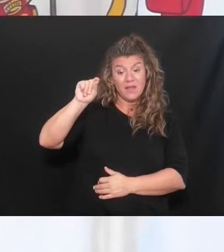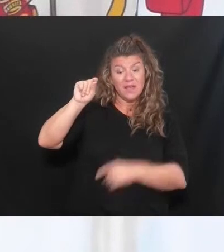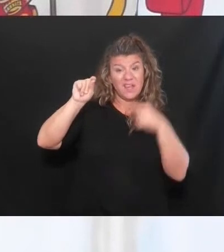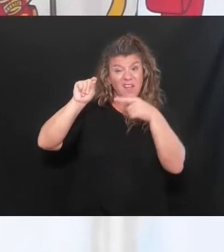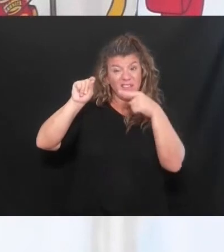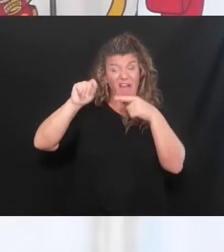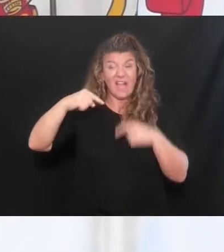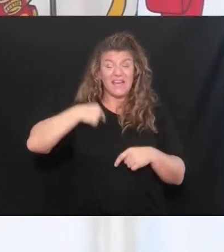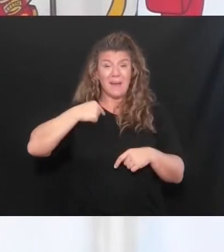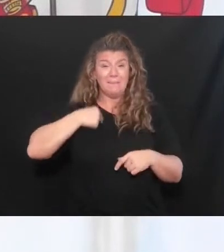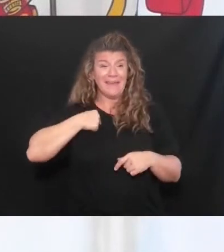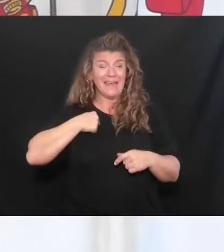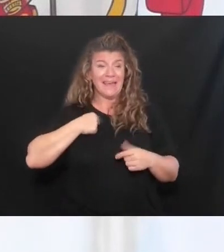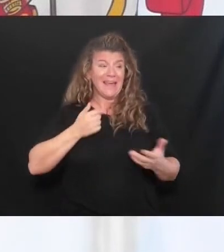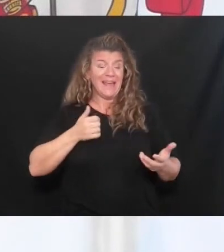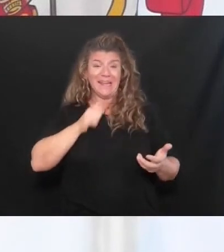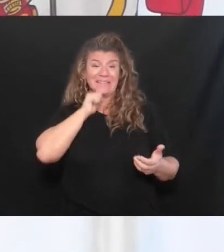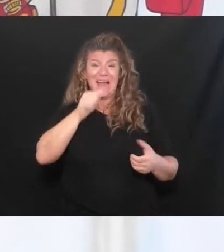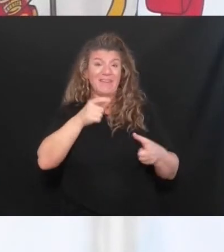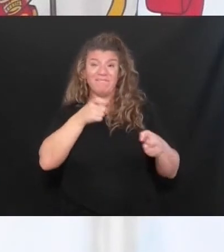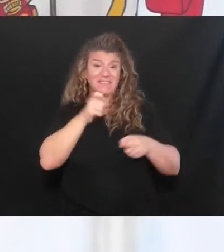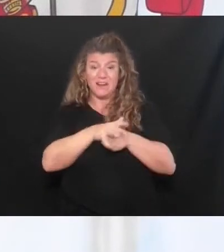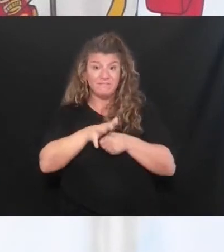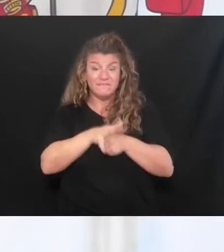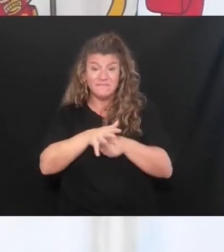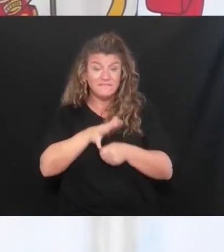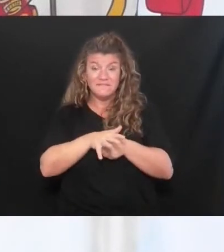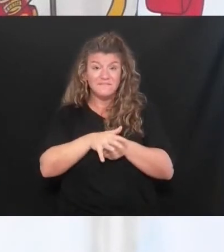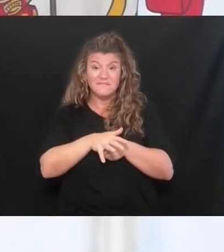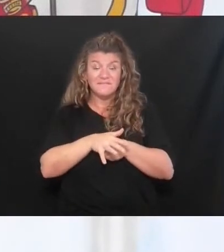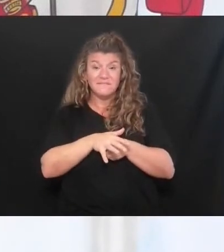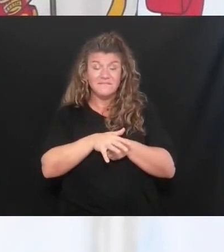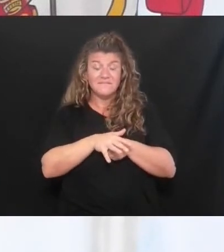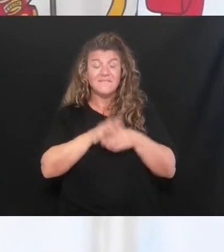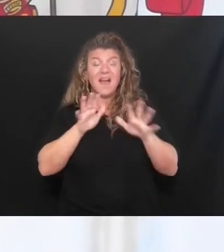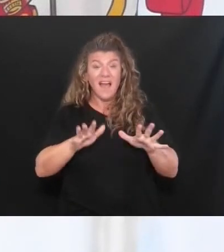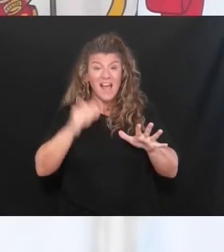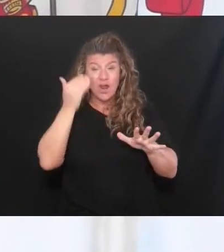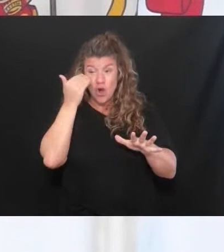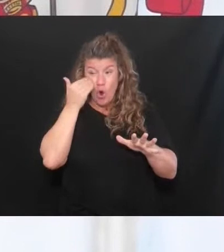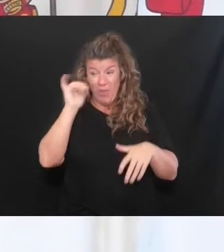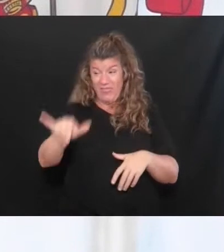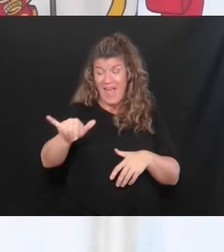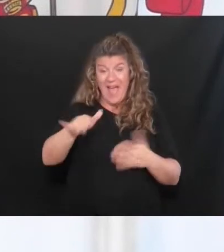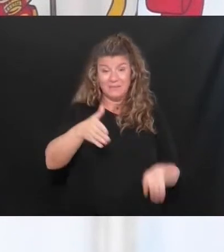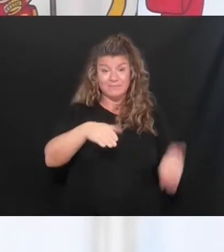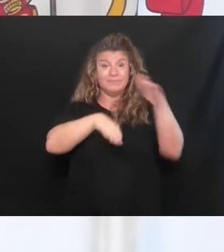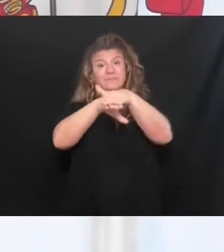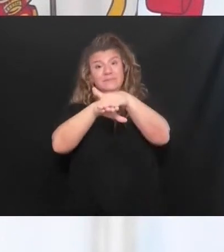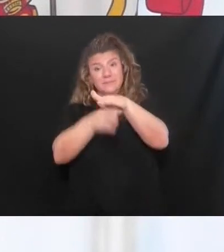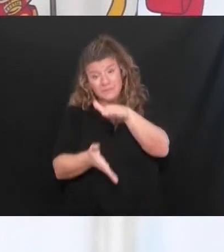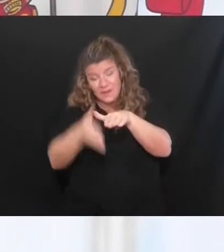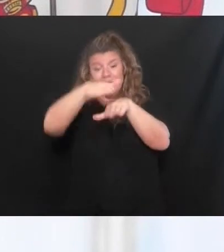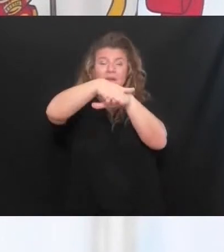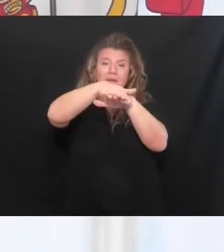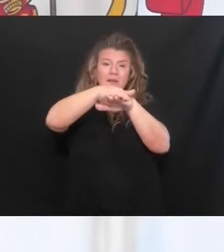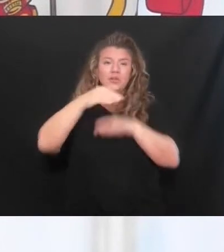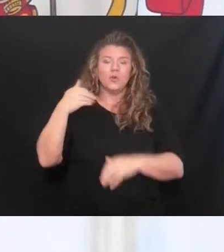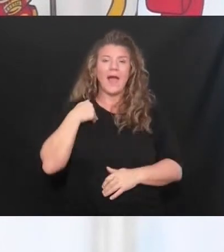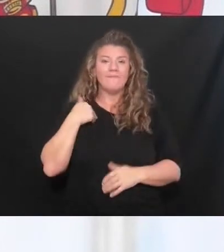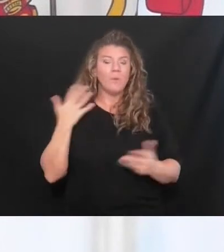to me, just isn't going to cut it. And absolutely, on top of all that and everything, you've